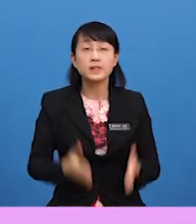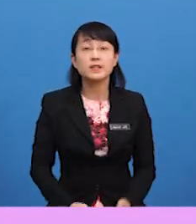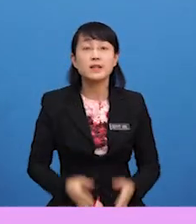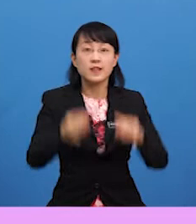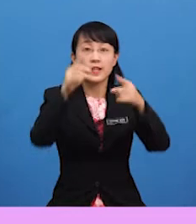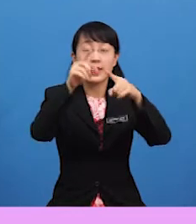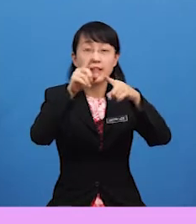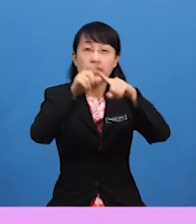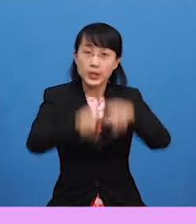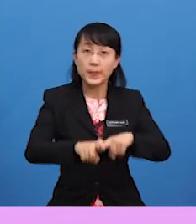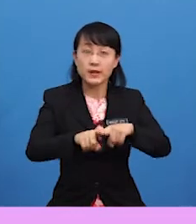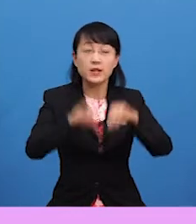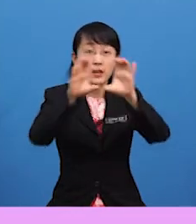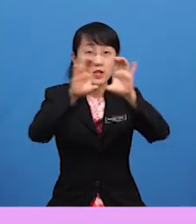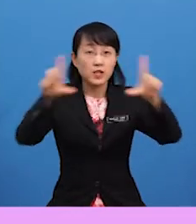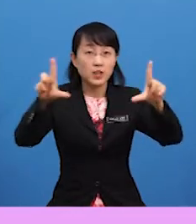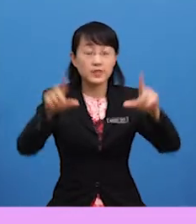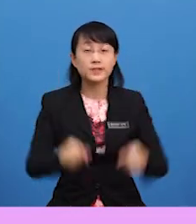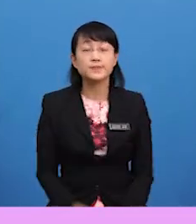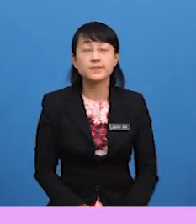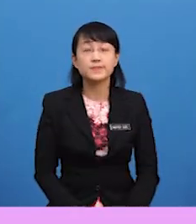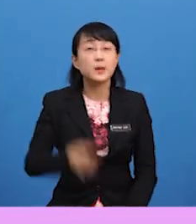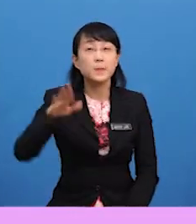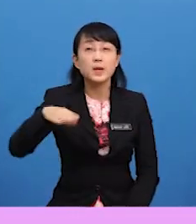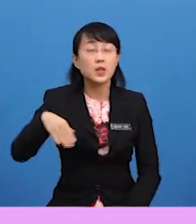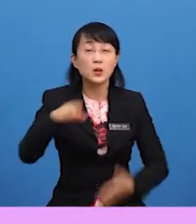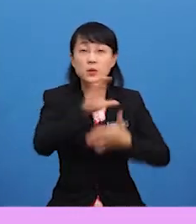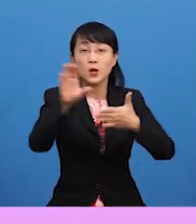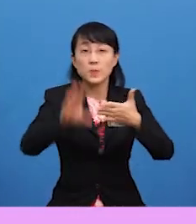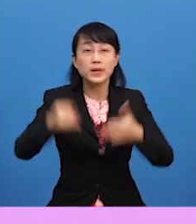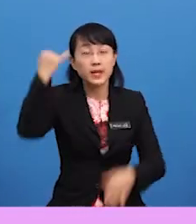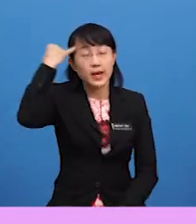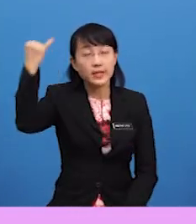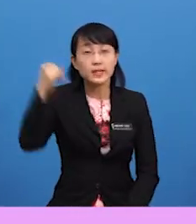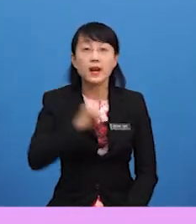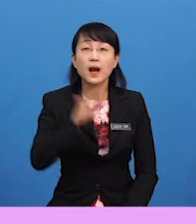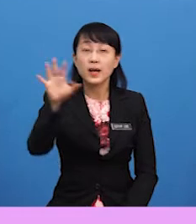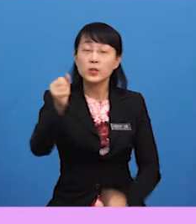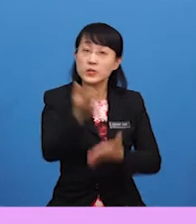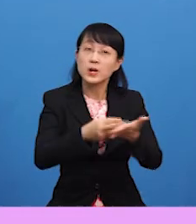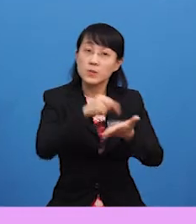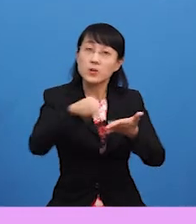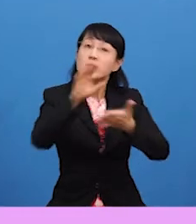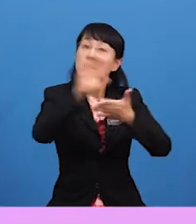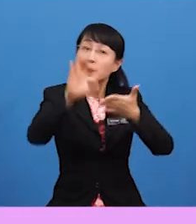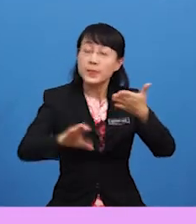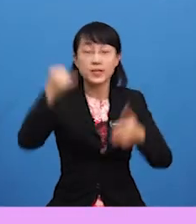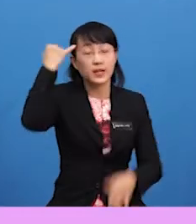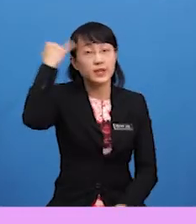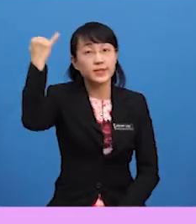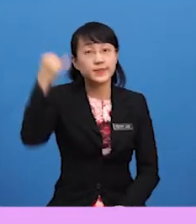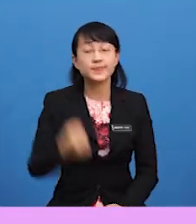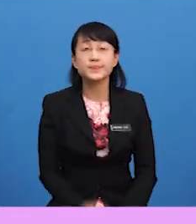independent clause, as it is an incomplete idea. I took some notes is a complete idea,